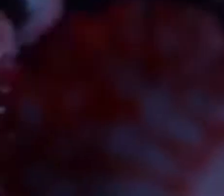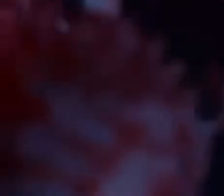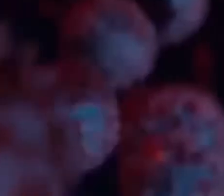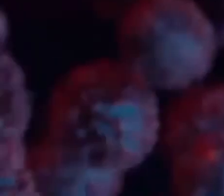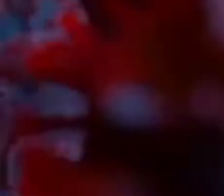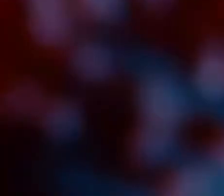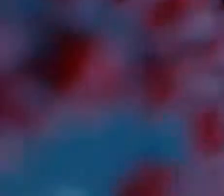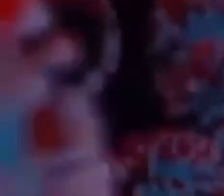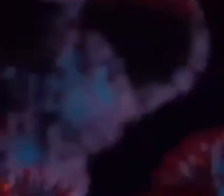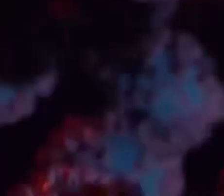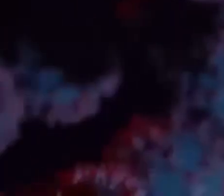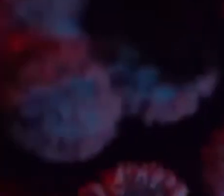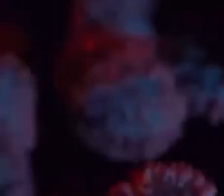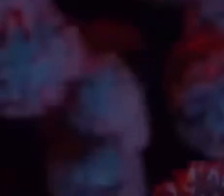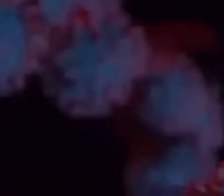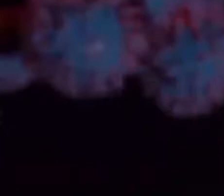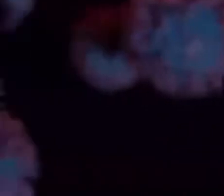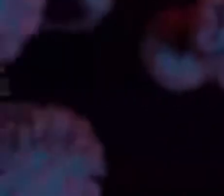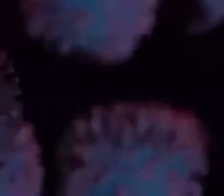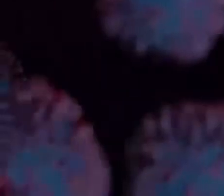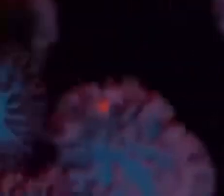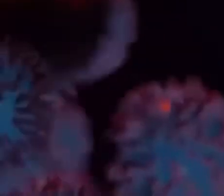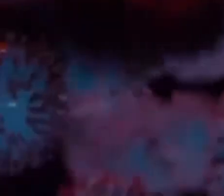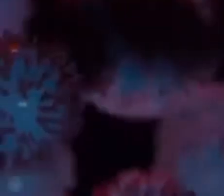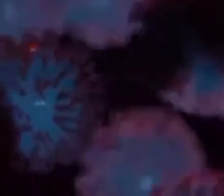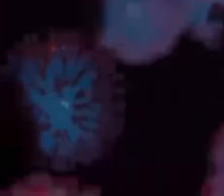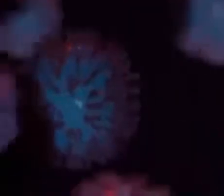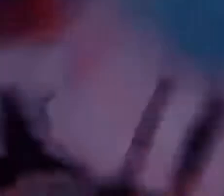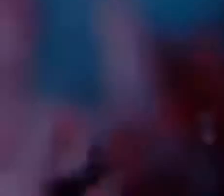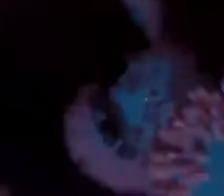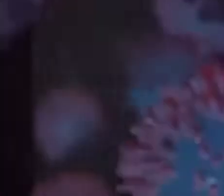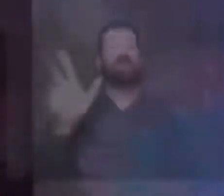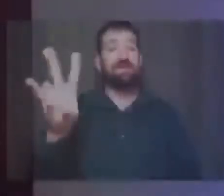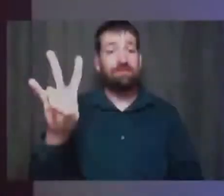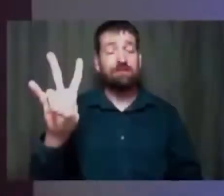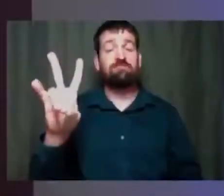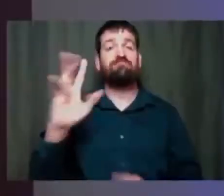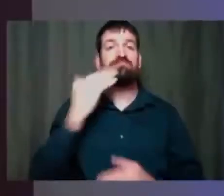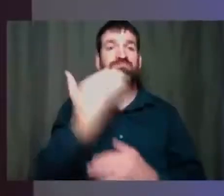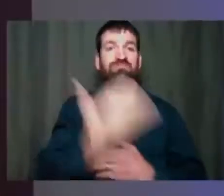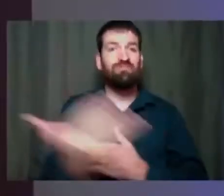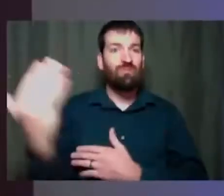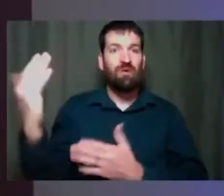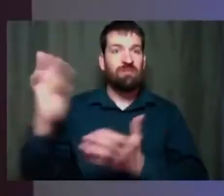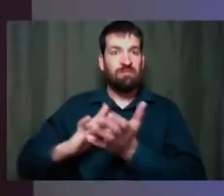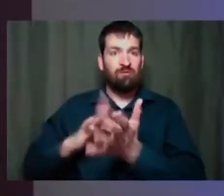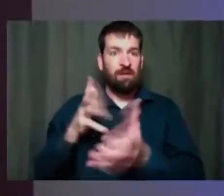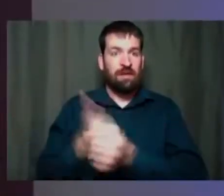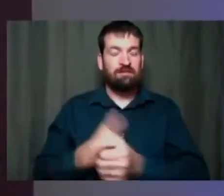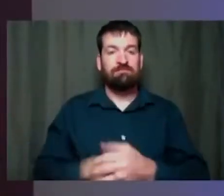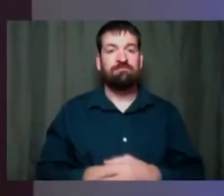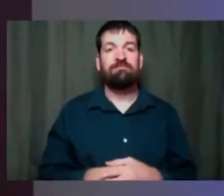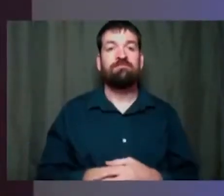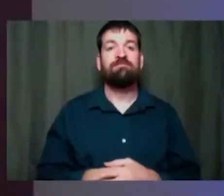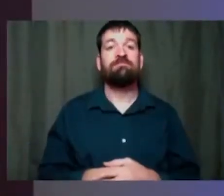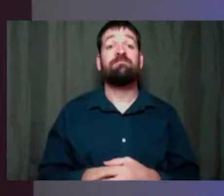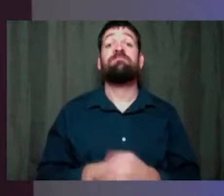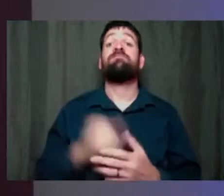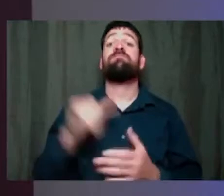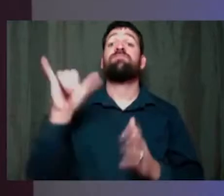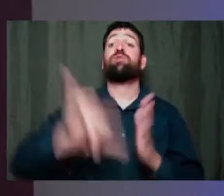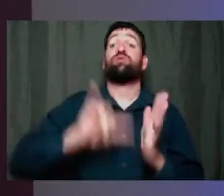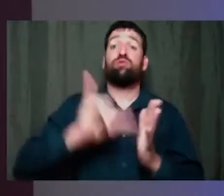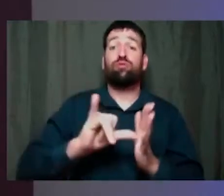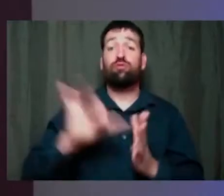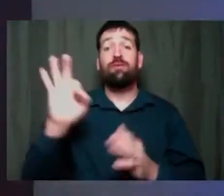Good morning, everyone. It's Monday, November 22nd. Welcome into the Morning Medical Update. Thank you for joining us here on Facebook and on our YouTube channel. Today, we are